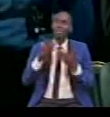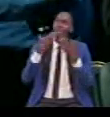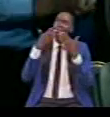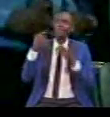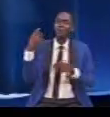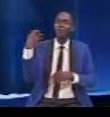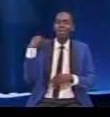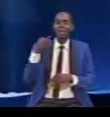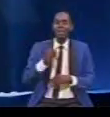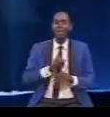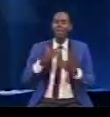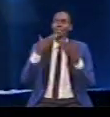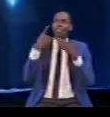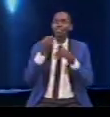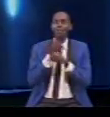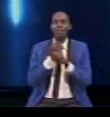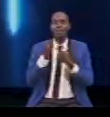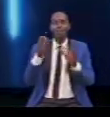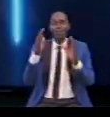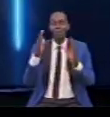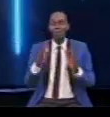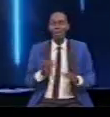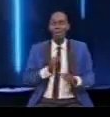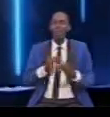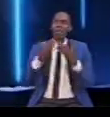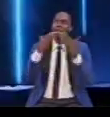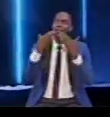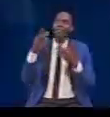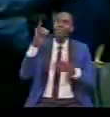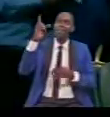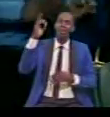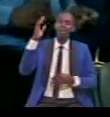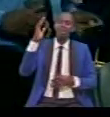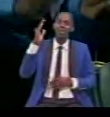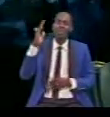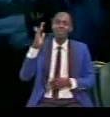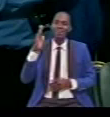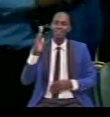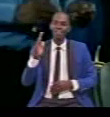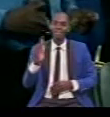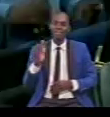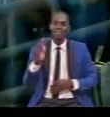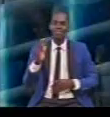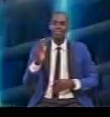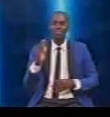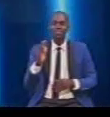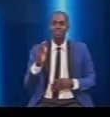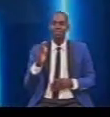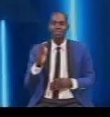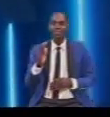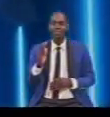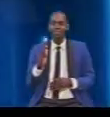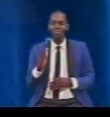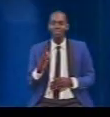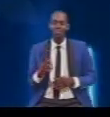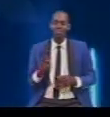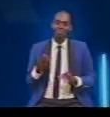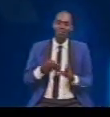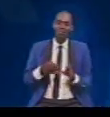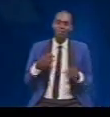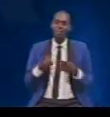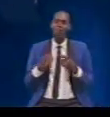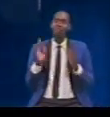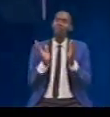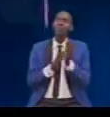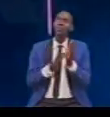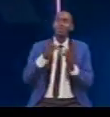the Master. I thank the Savior. I thank God. Come on, lift a shout of praise.